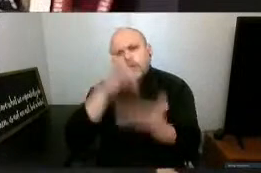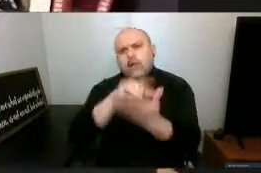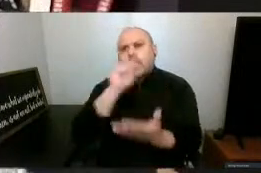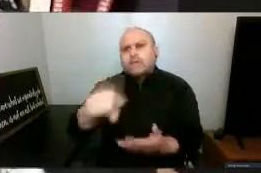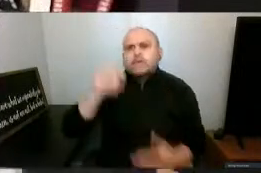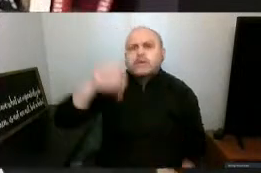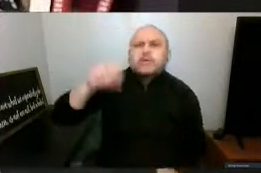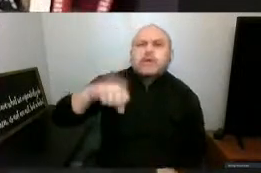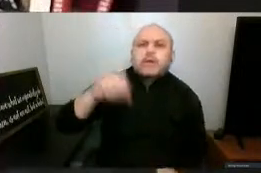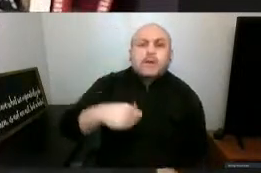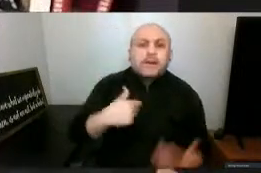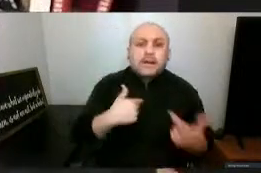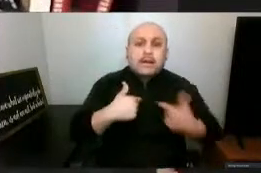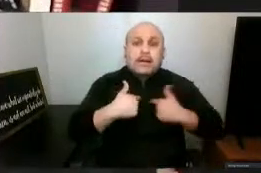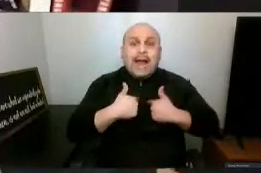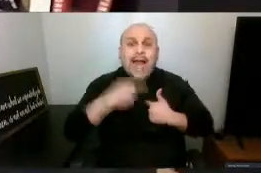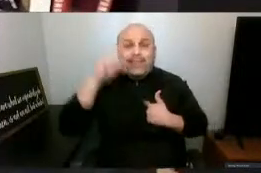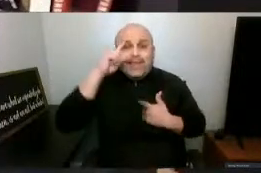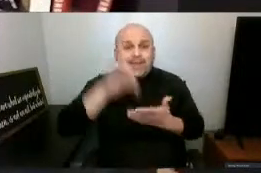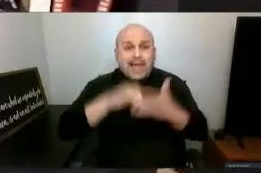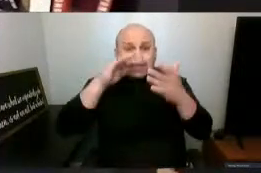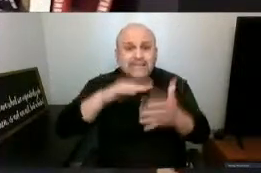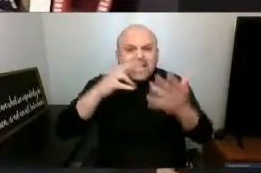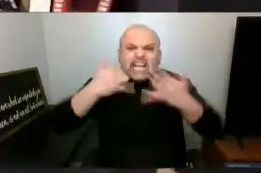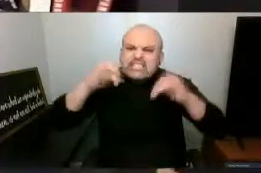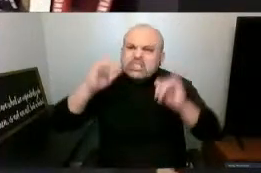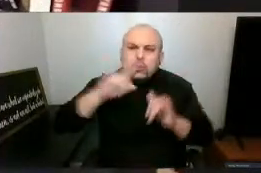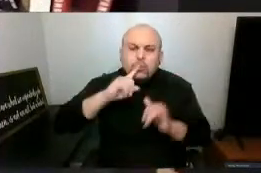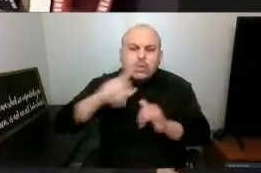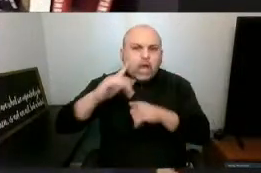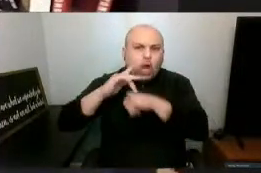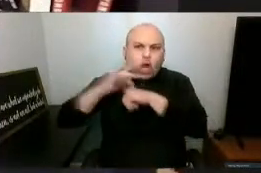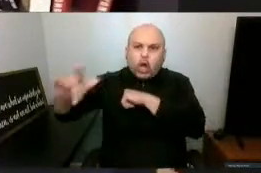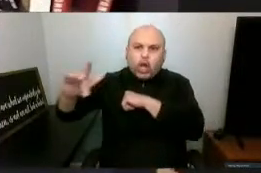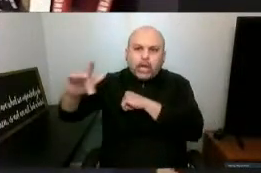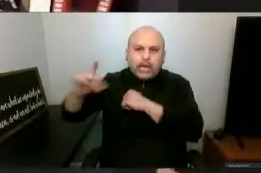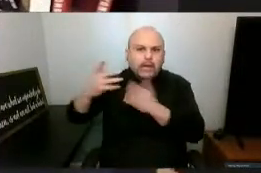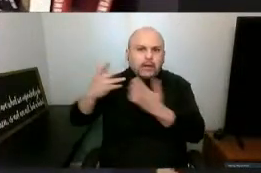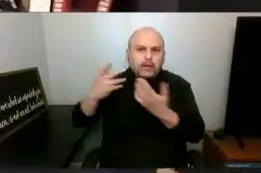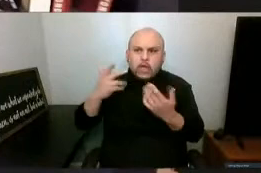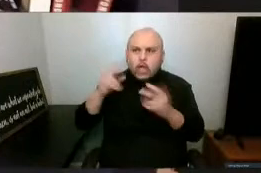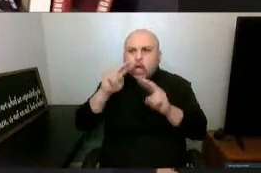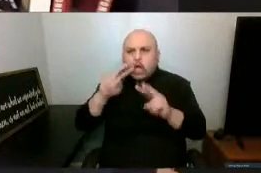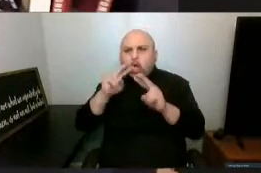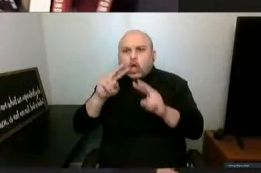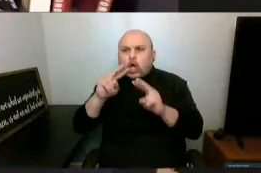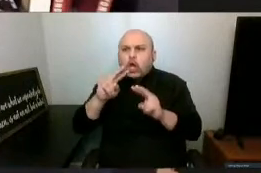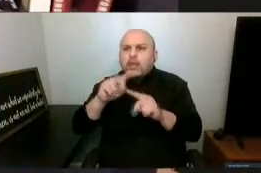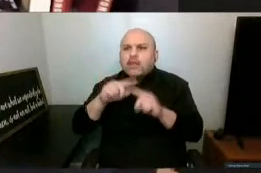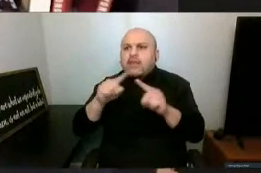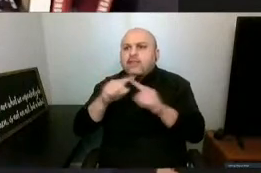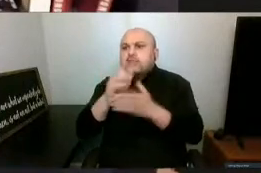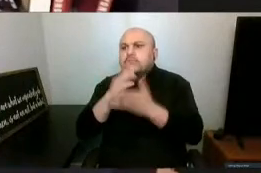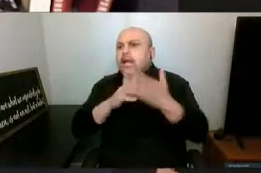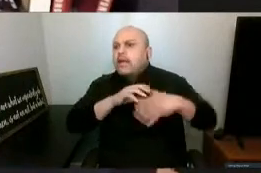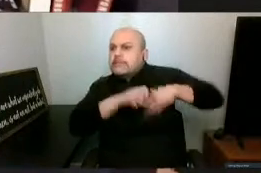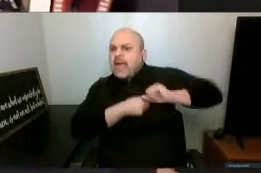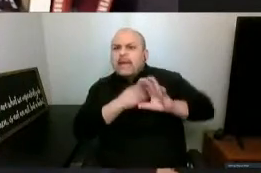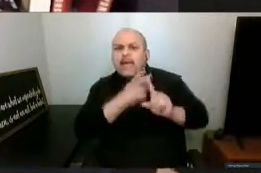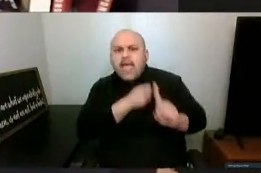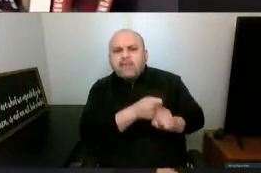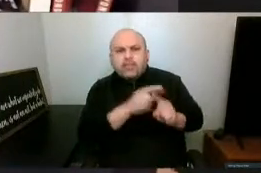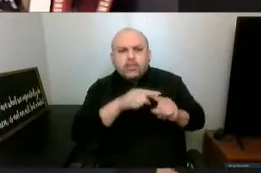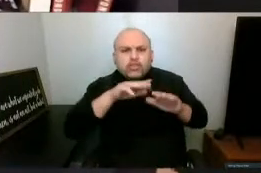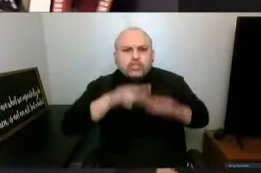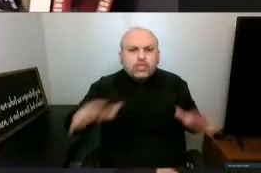I think that the studies are still early looking at the aspects of grief and the impact to children